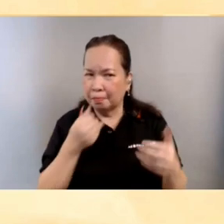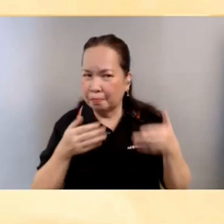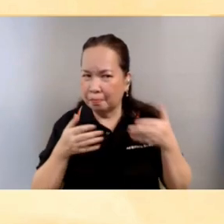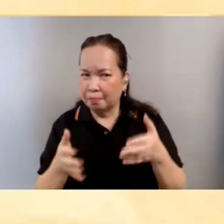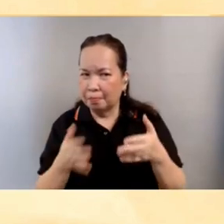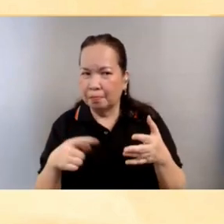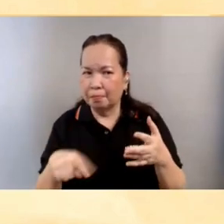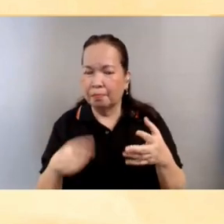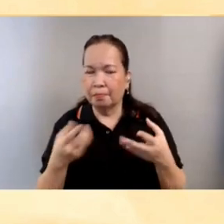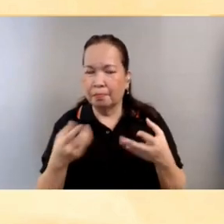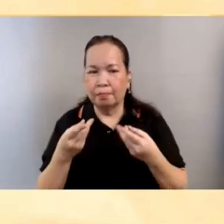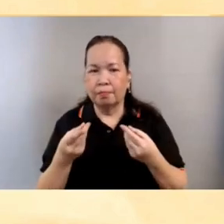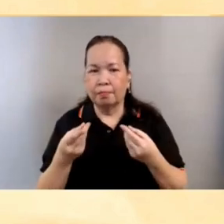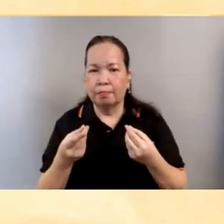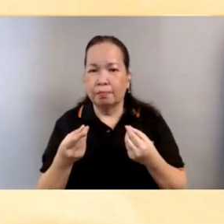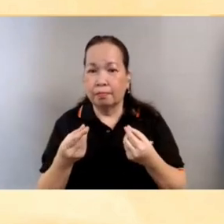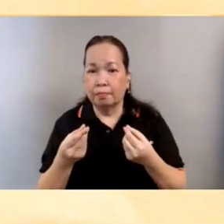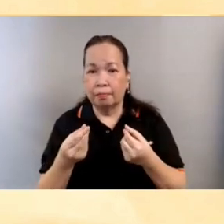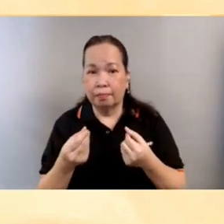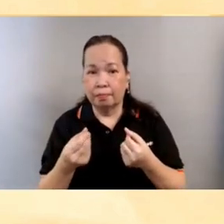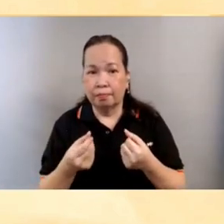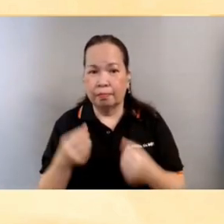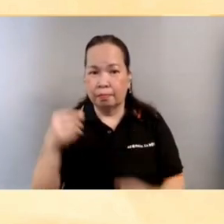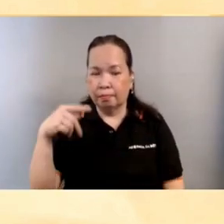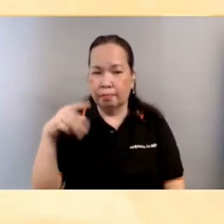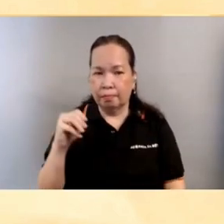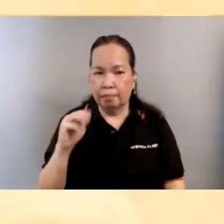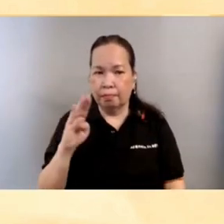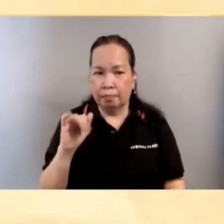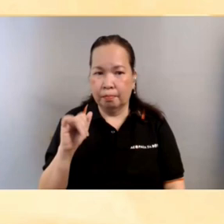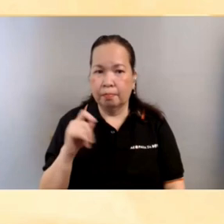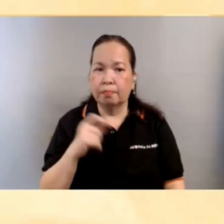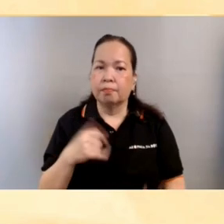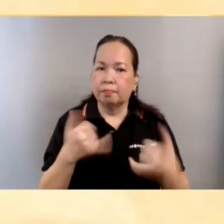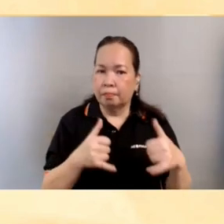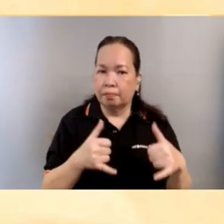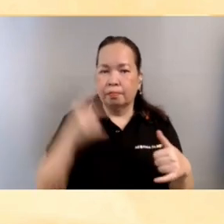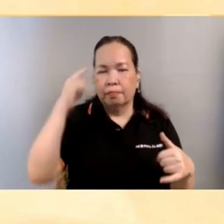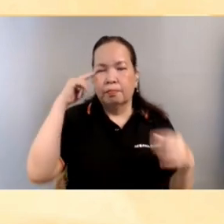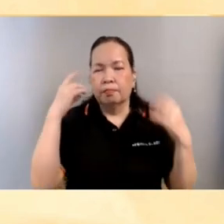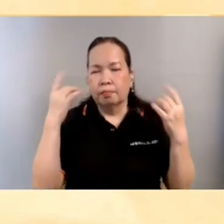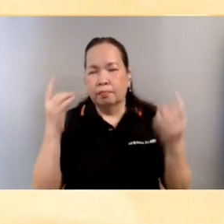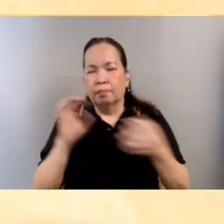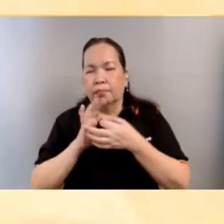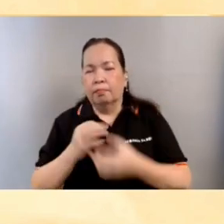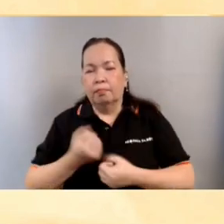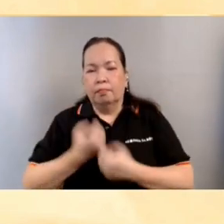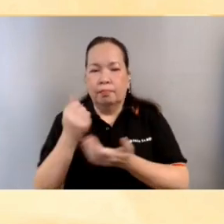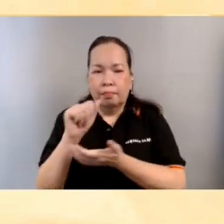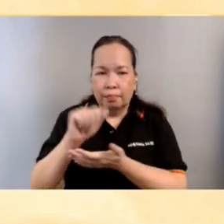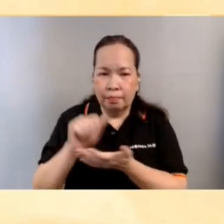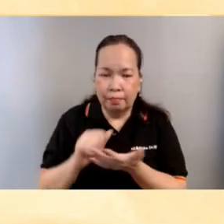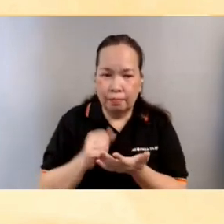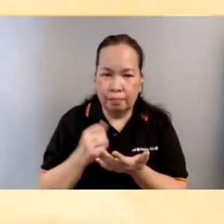for recovery or healing is, we call it PMB, play and mindfulness-based expressive arts therapy.